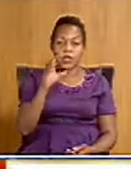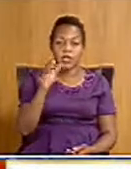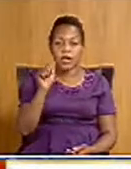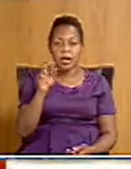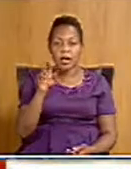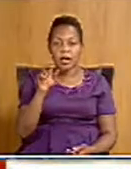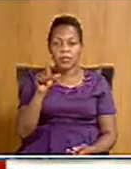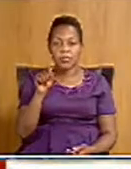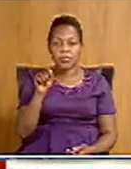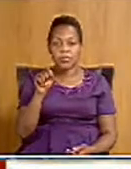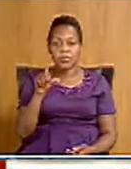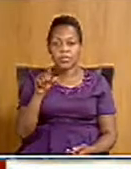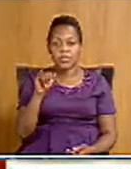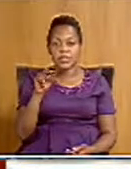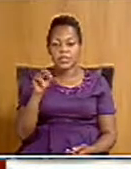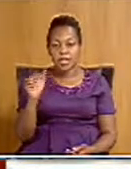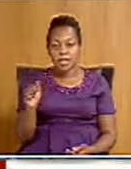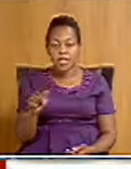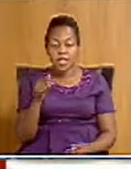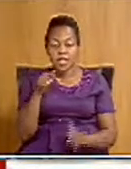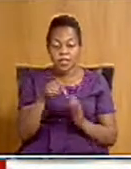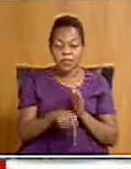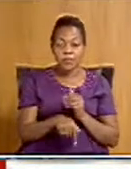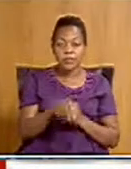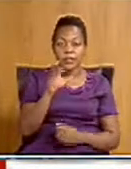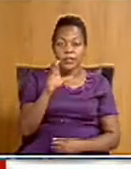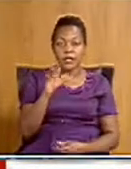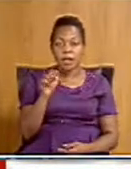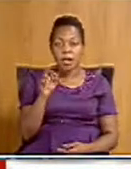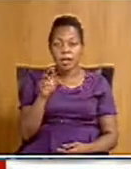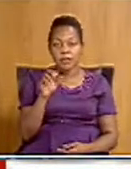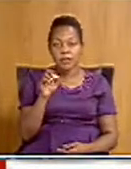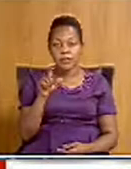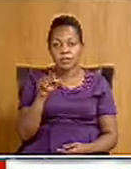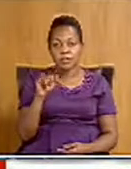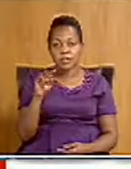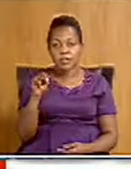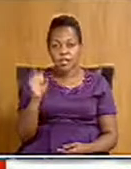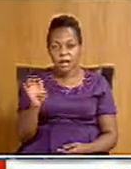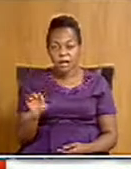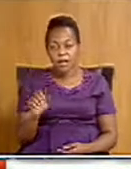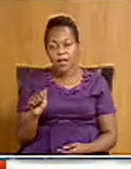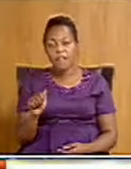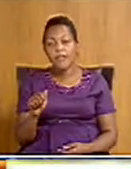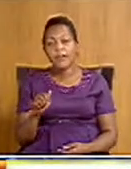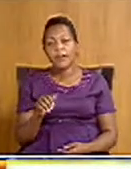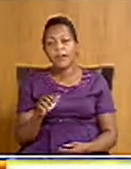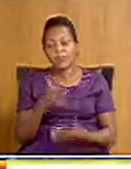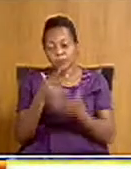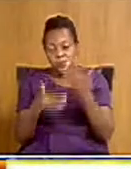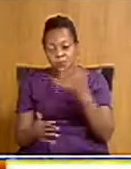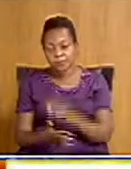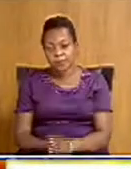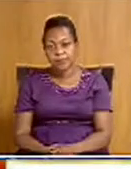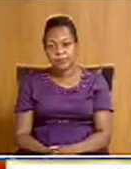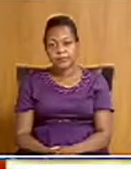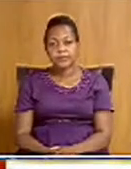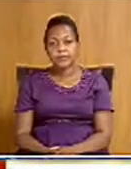Carolina, South Carolina, New Jersey, Pennsylvania, and Georgia.